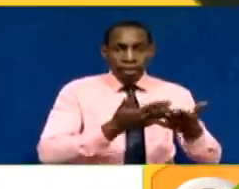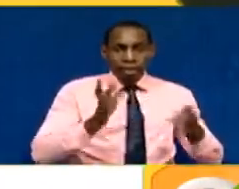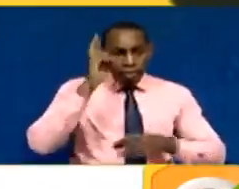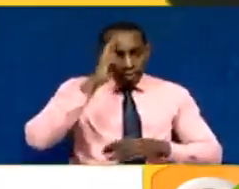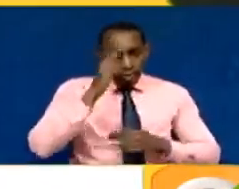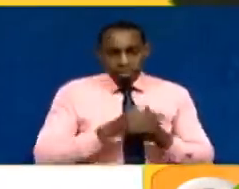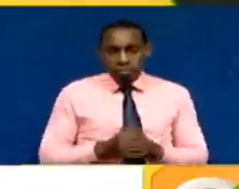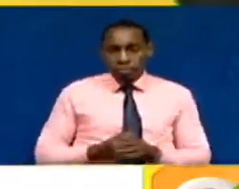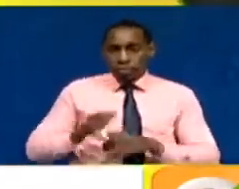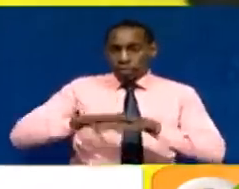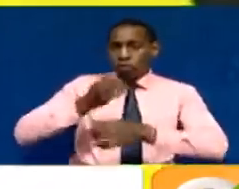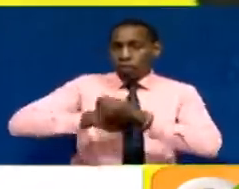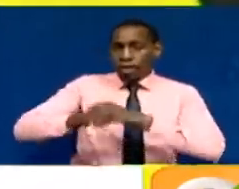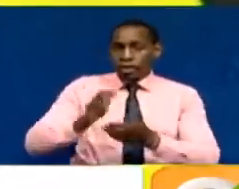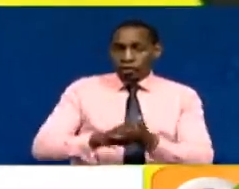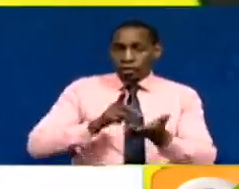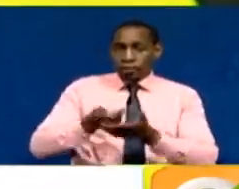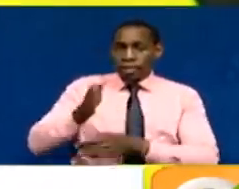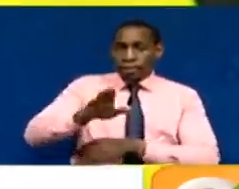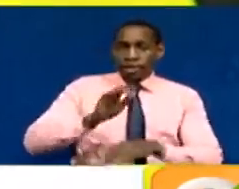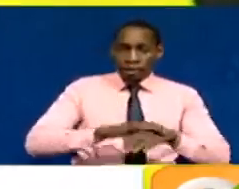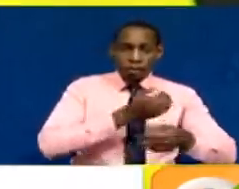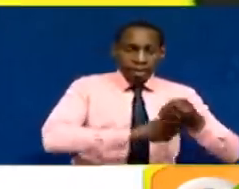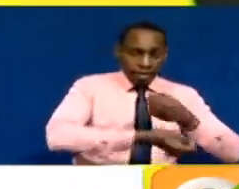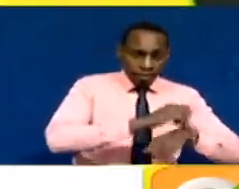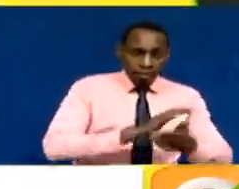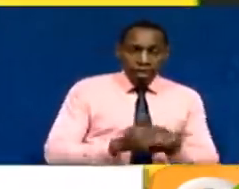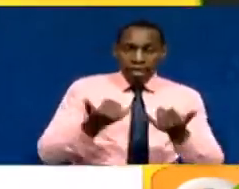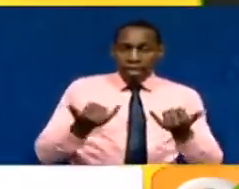howsoever. A good deed is paid with a good deed.